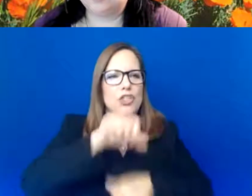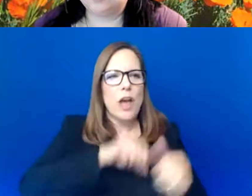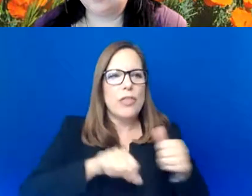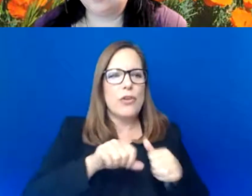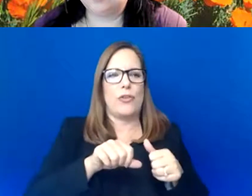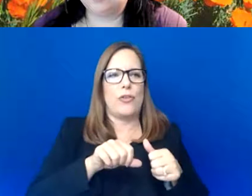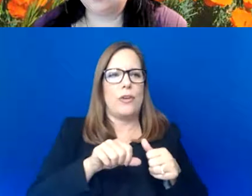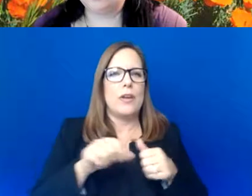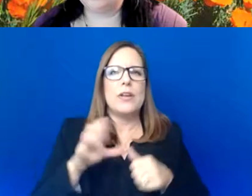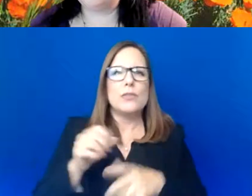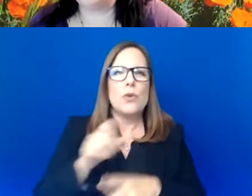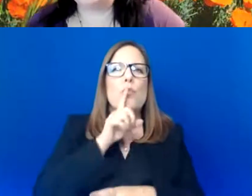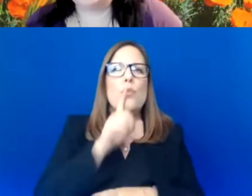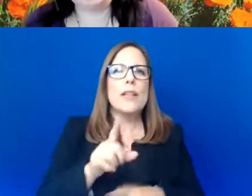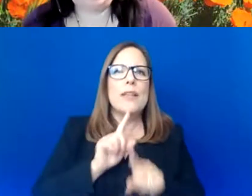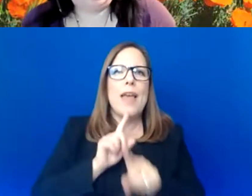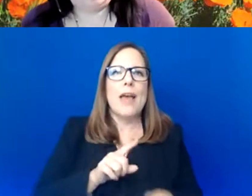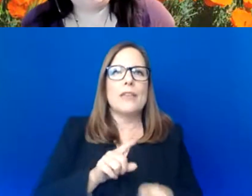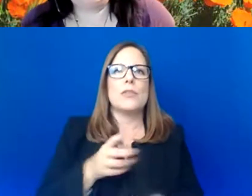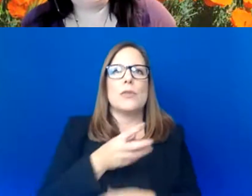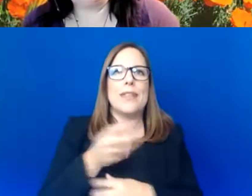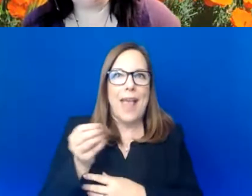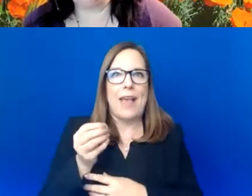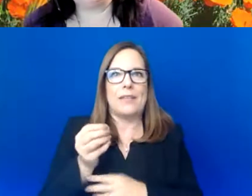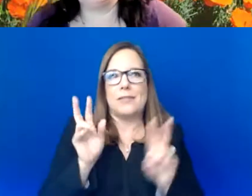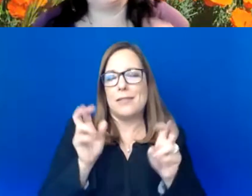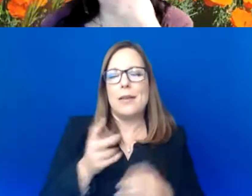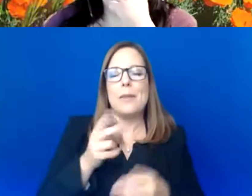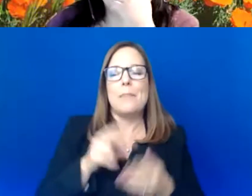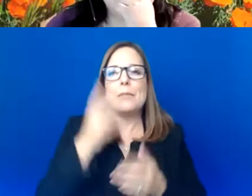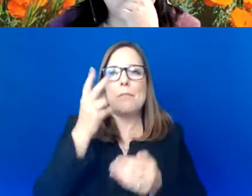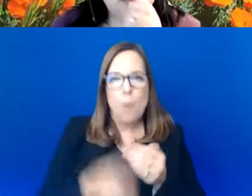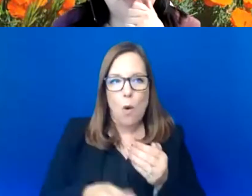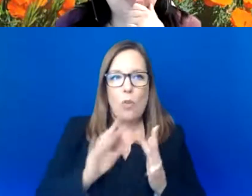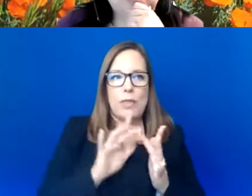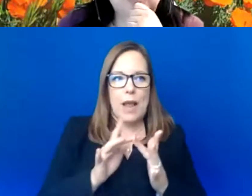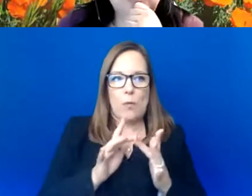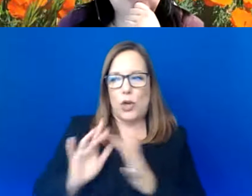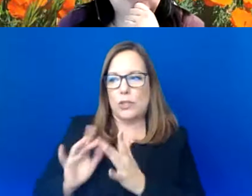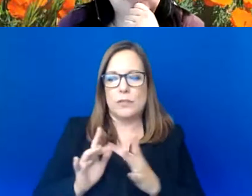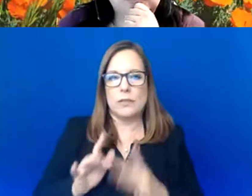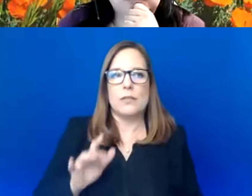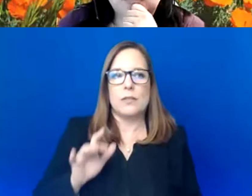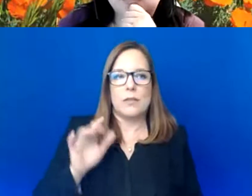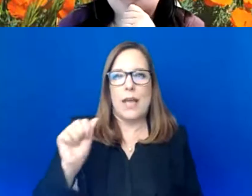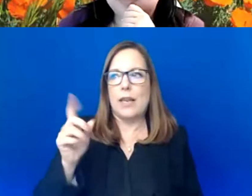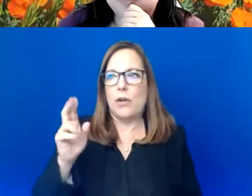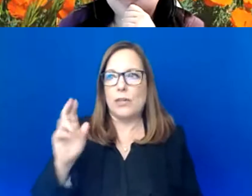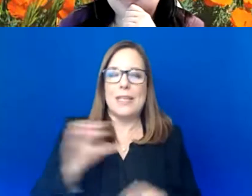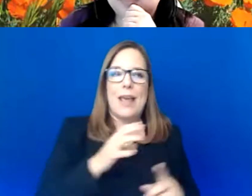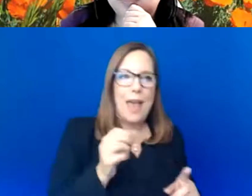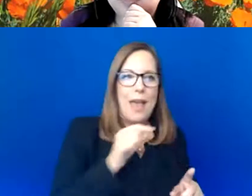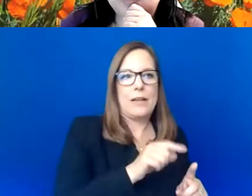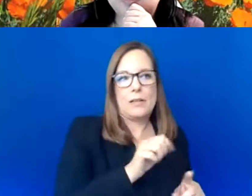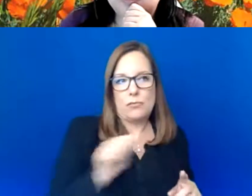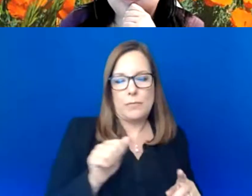both approaches, both frameworks to fulfill the vision of aging well in place and to